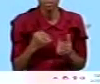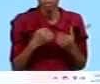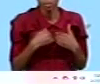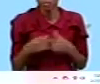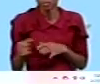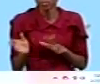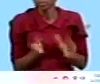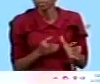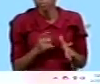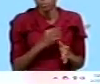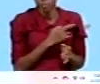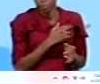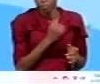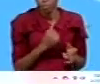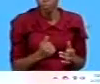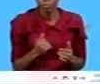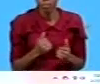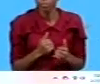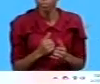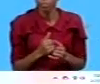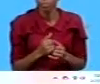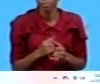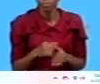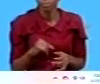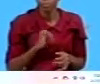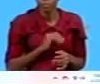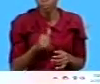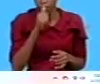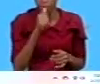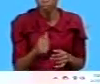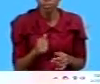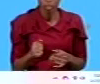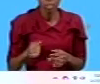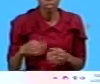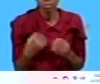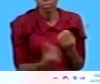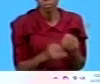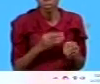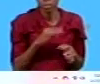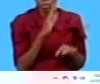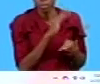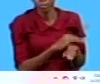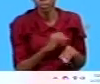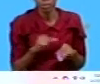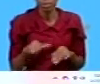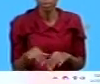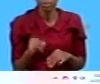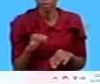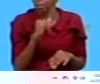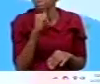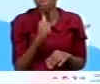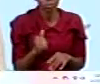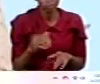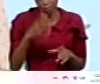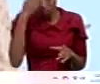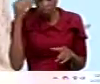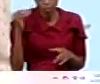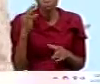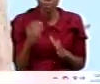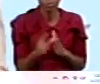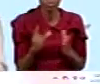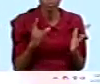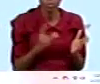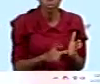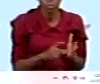I forget thy precepts. Thy righteousness is an everlasting righteousness, and thy law is the truth. Trouble and anguish have taken hold on me,